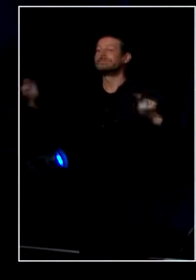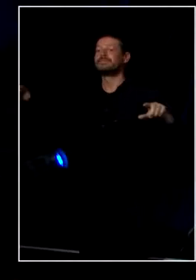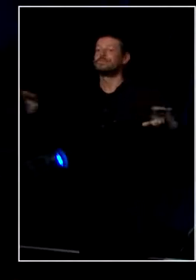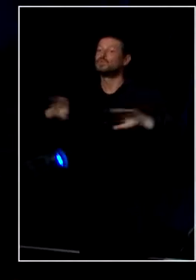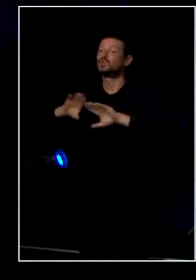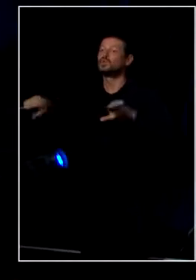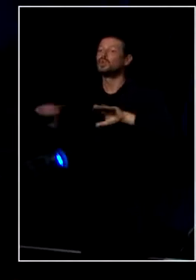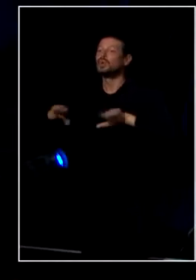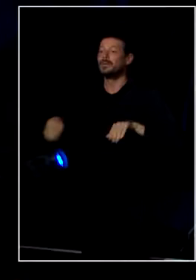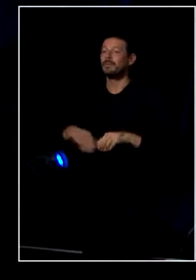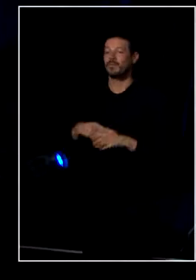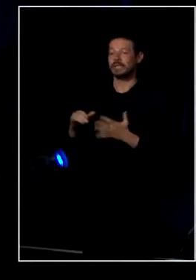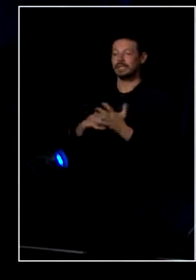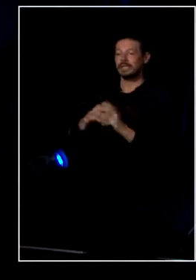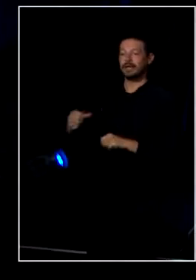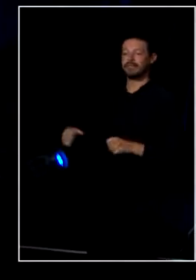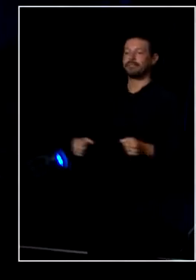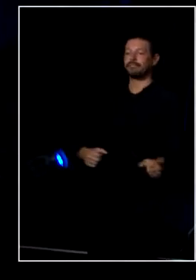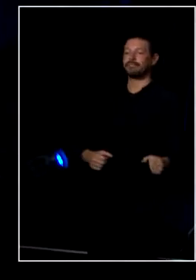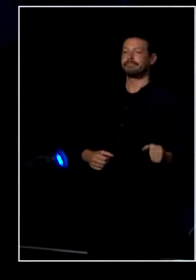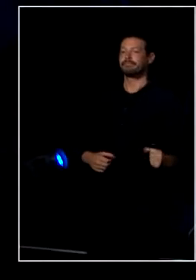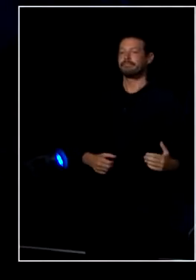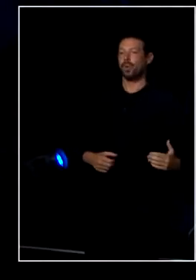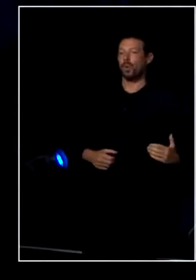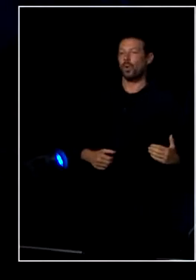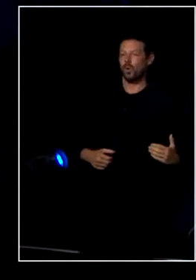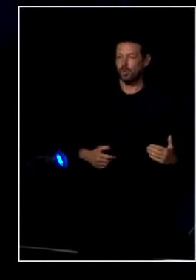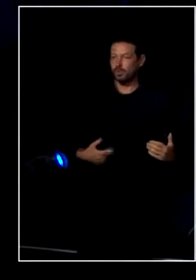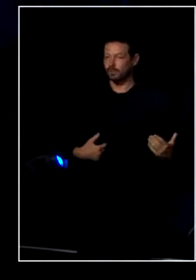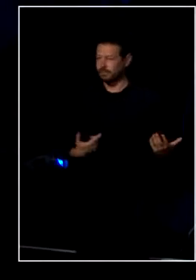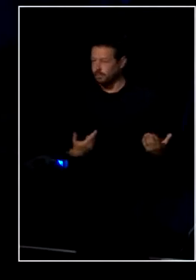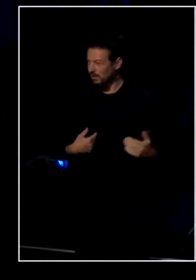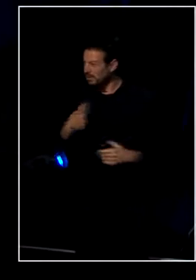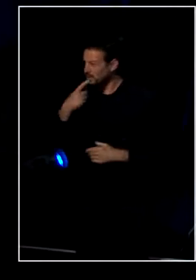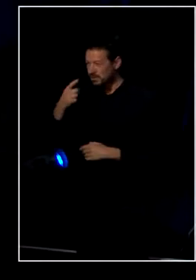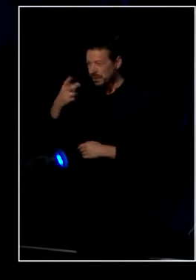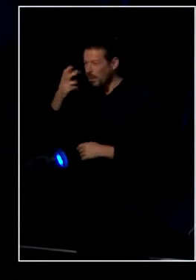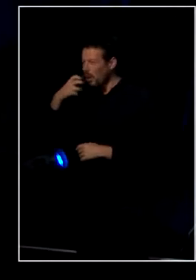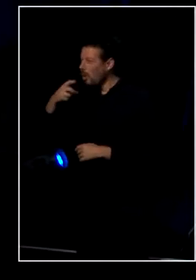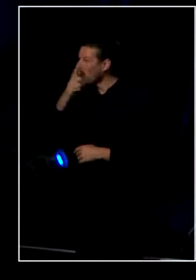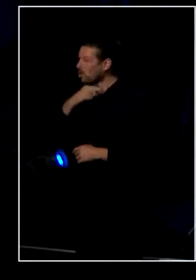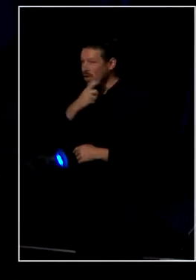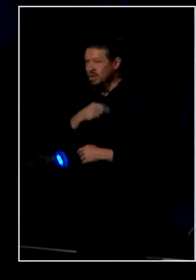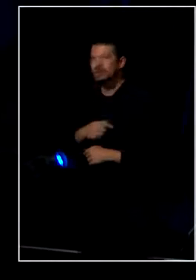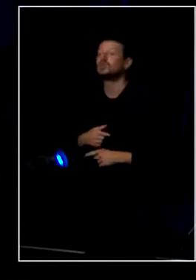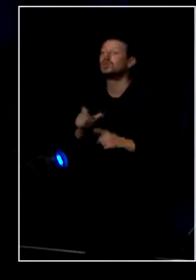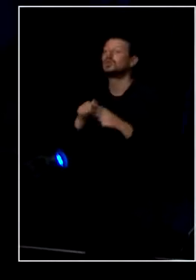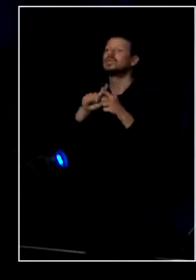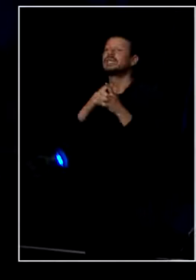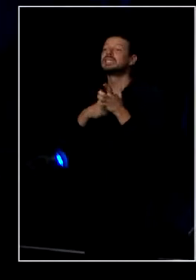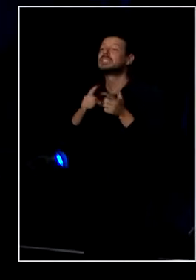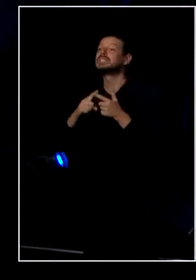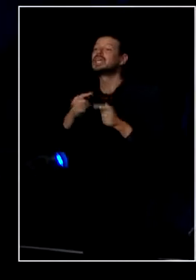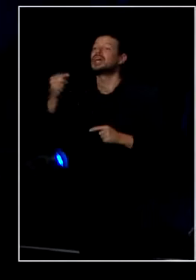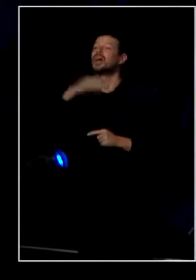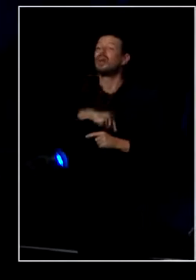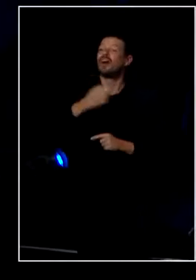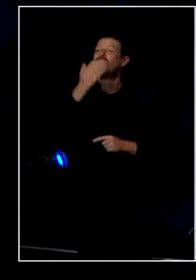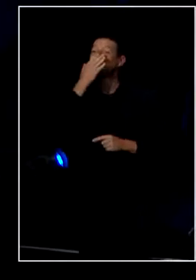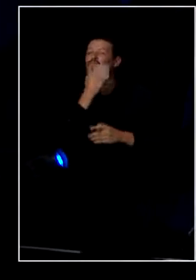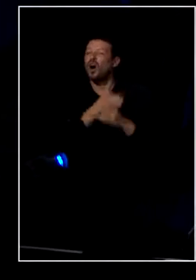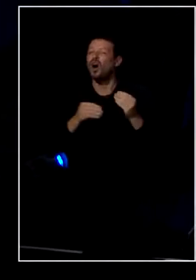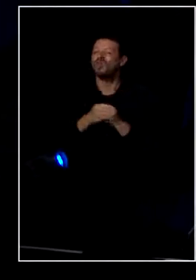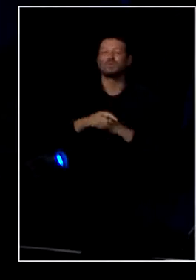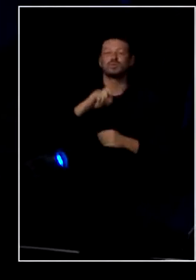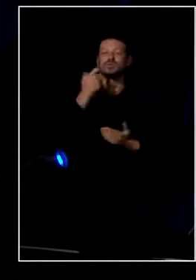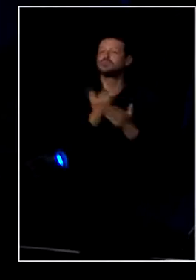not let us go swimming. So I said to the senior girls, do you dare me to go down to that front office to get us